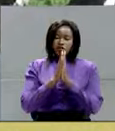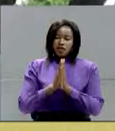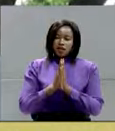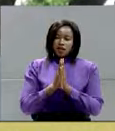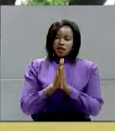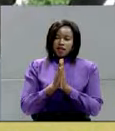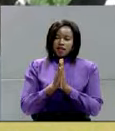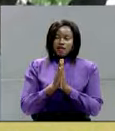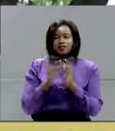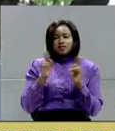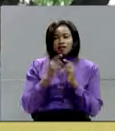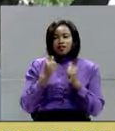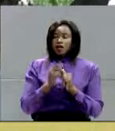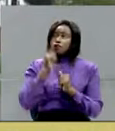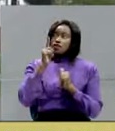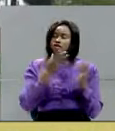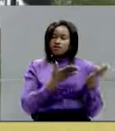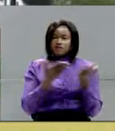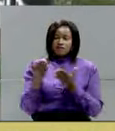is inviting us.